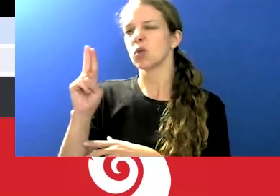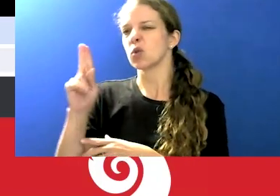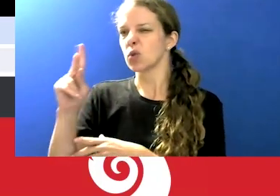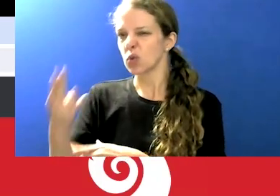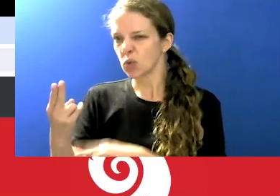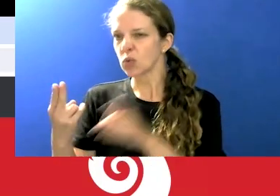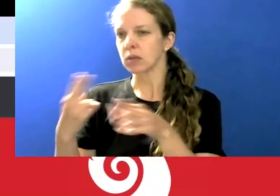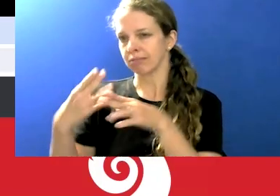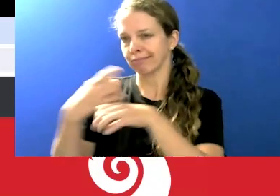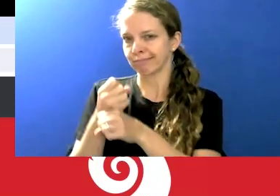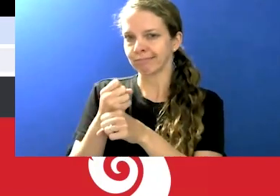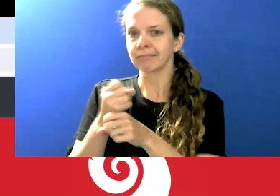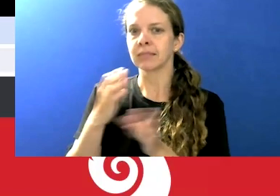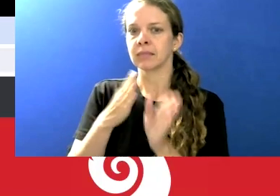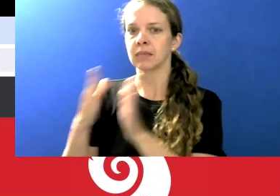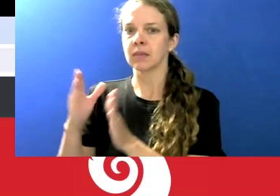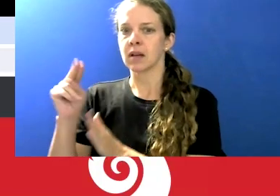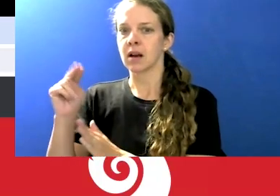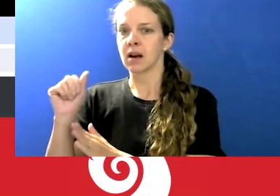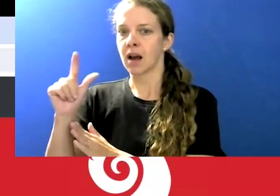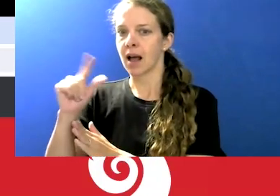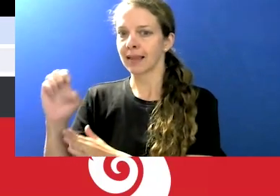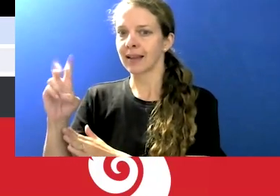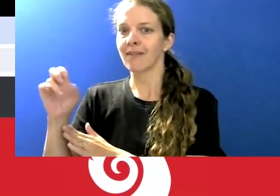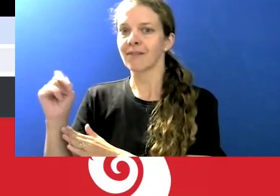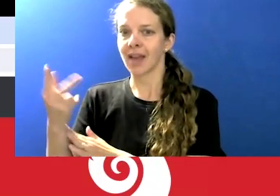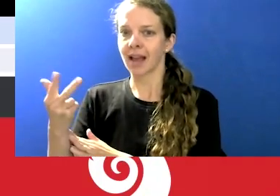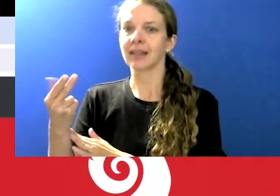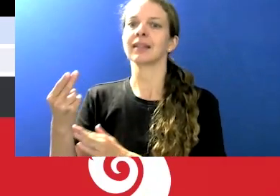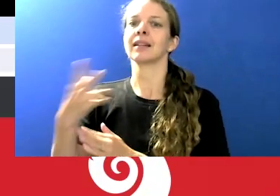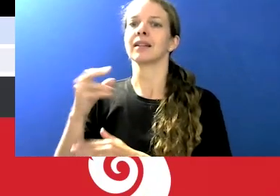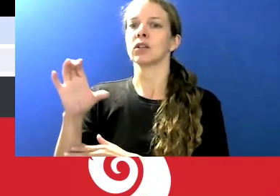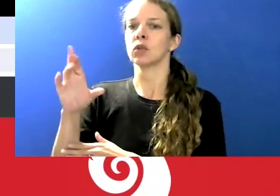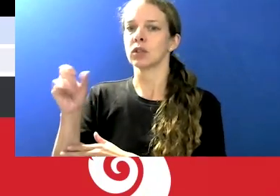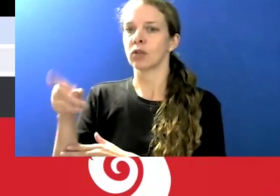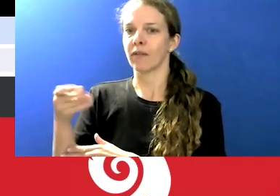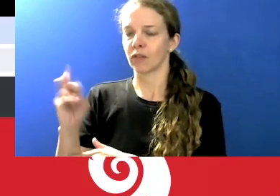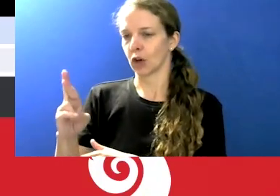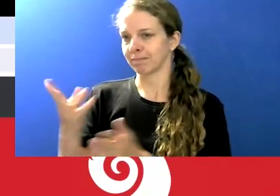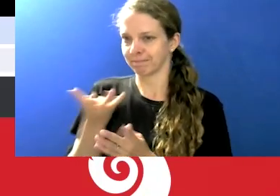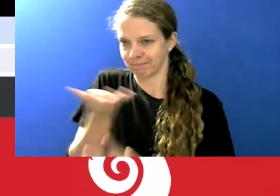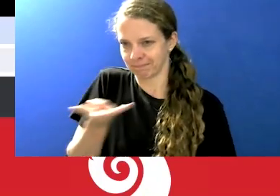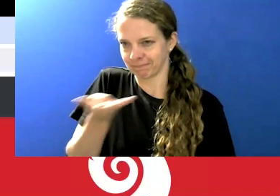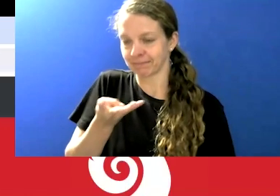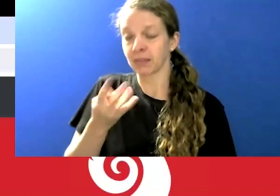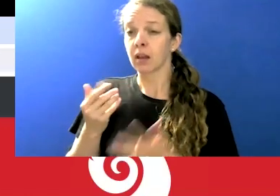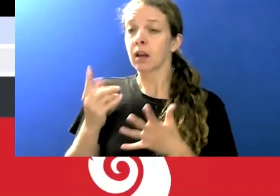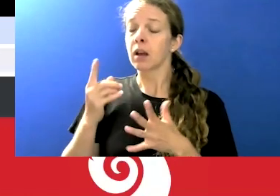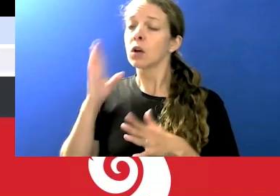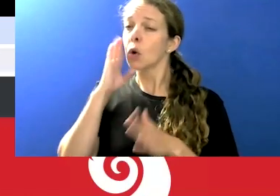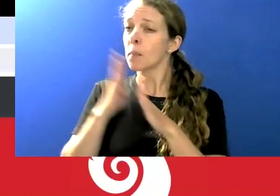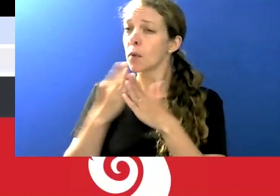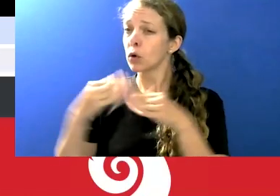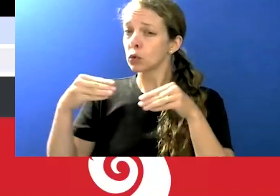student aide, Nali Vang, and then myself for TRiO. And we are located above the bookstore, above the